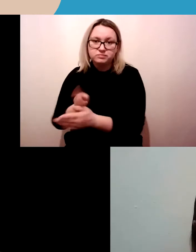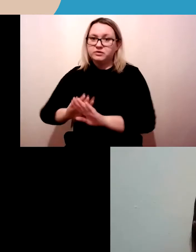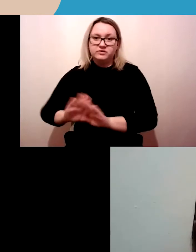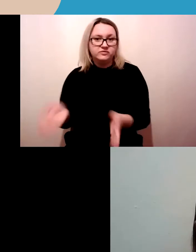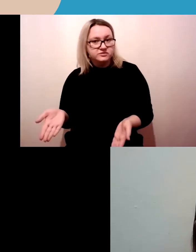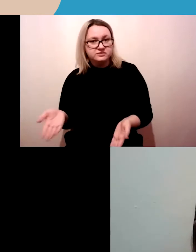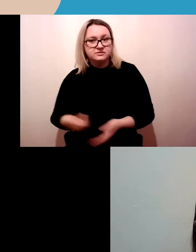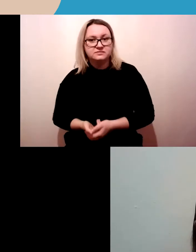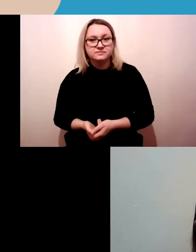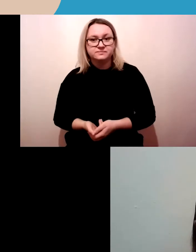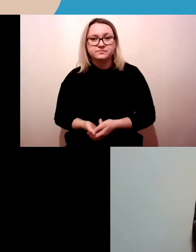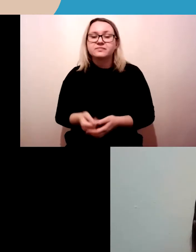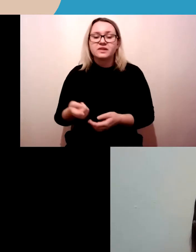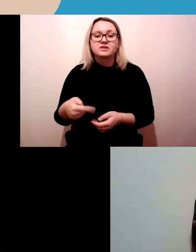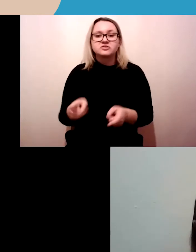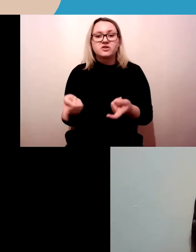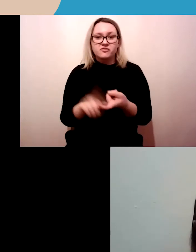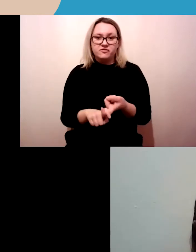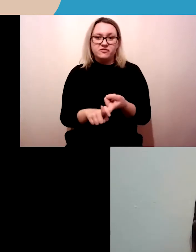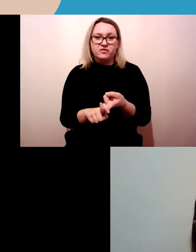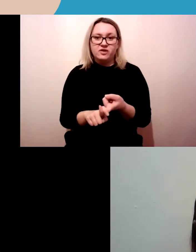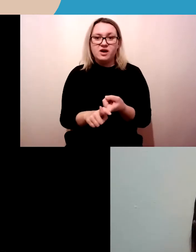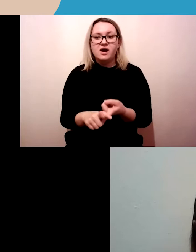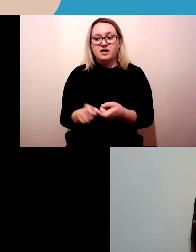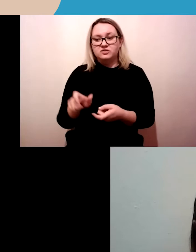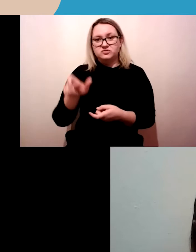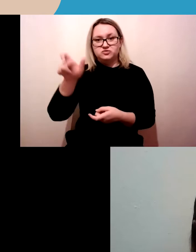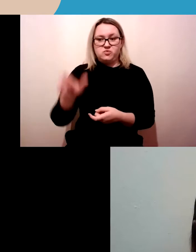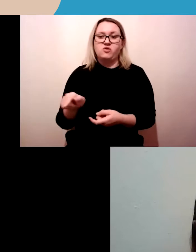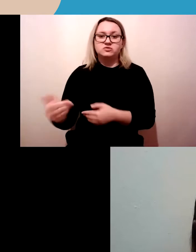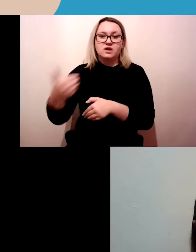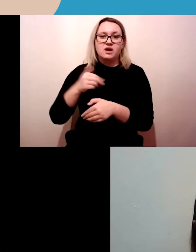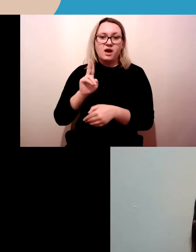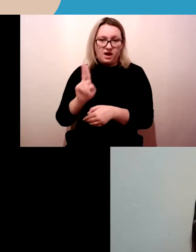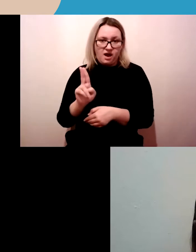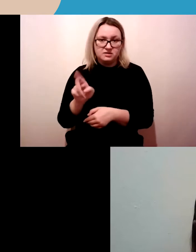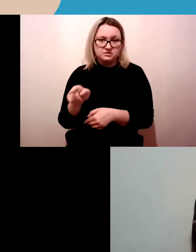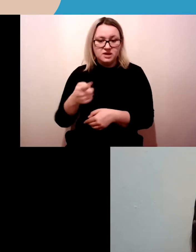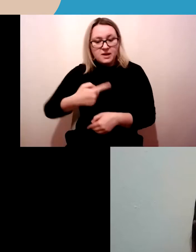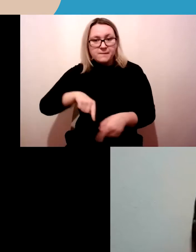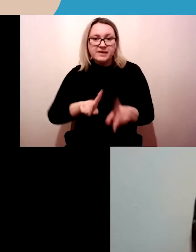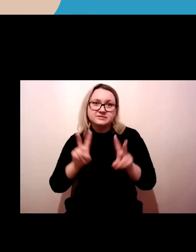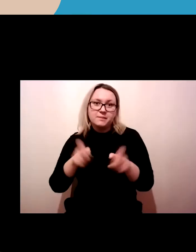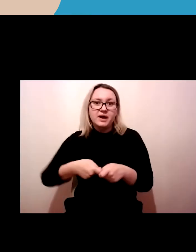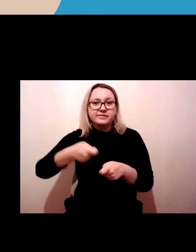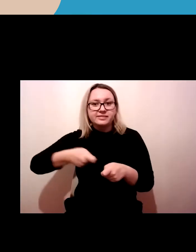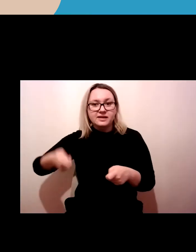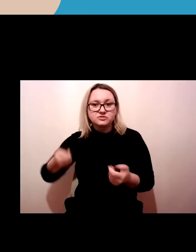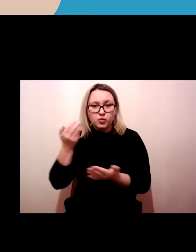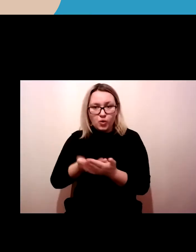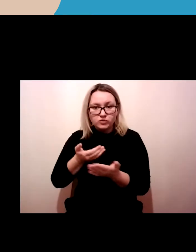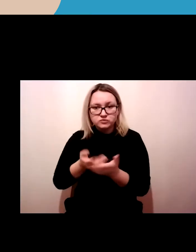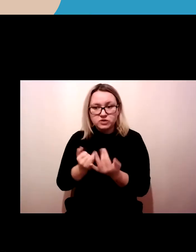to the specialists of your platform. Do you know the feedback? Well, we